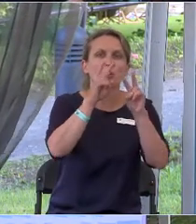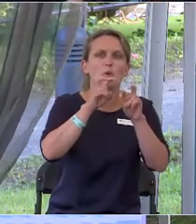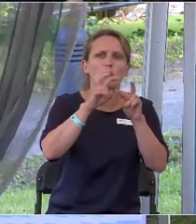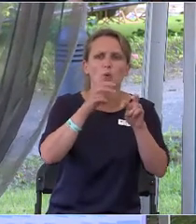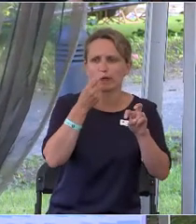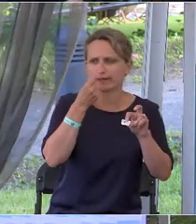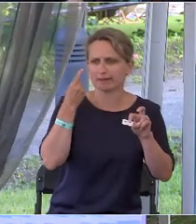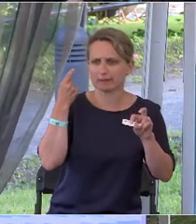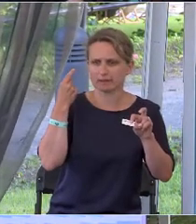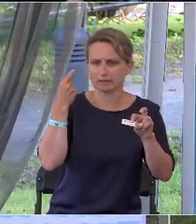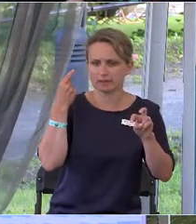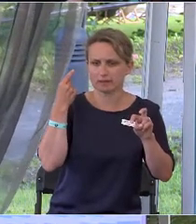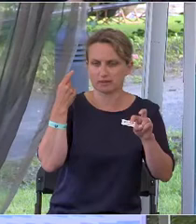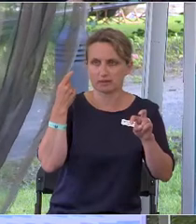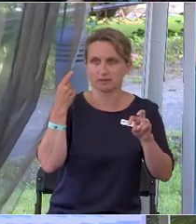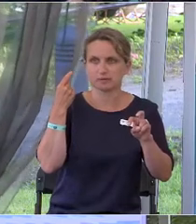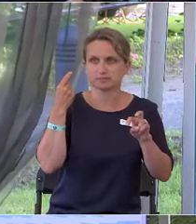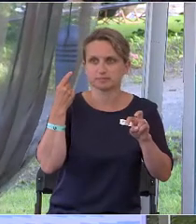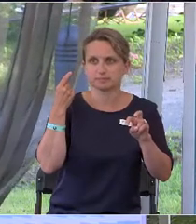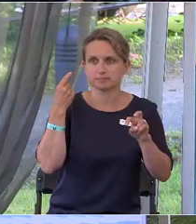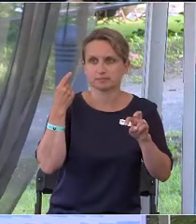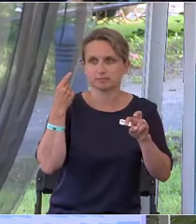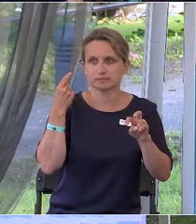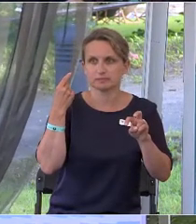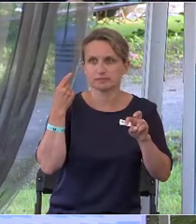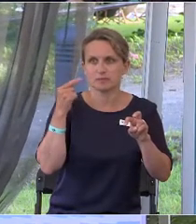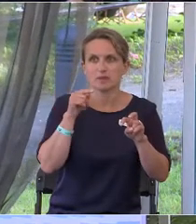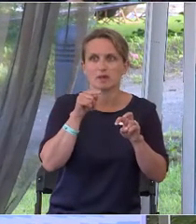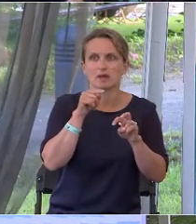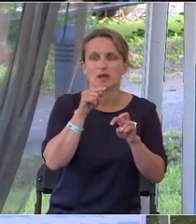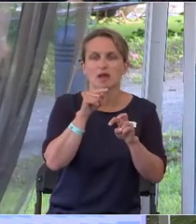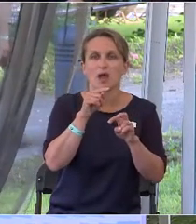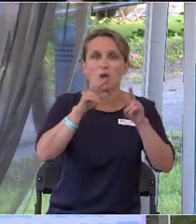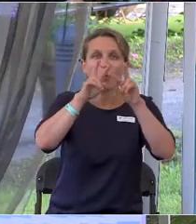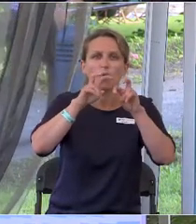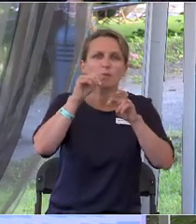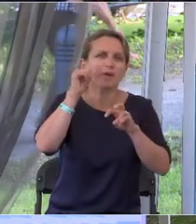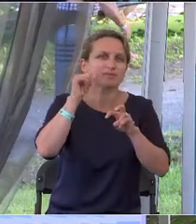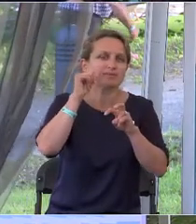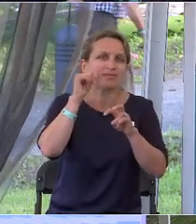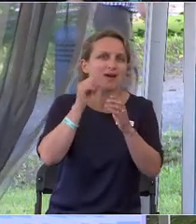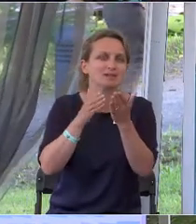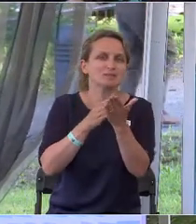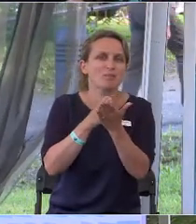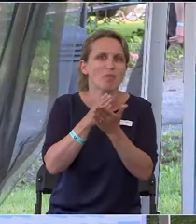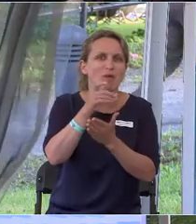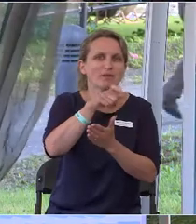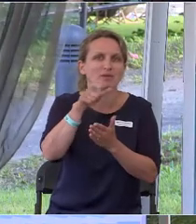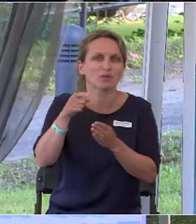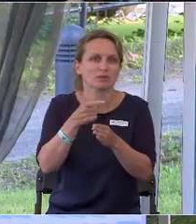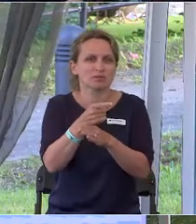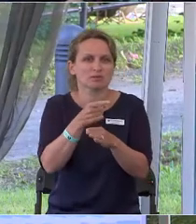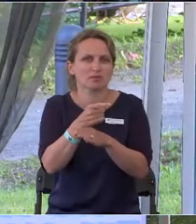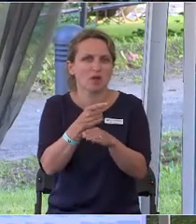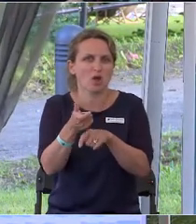the platform, the director of this particularly female politicians that are hit by